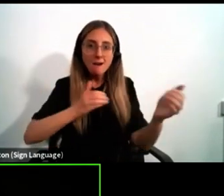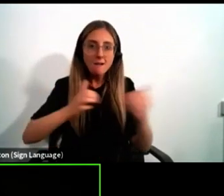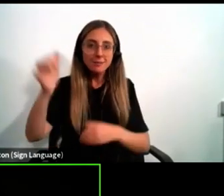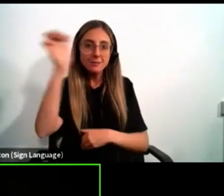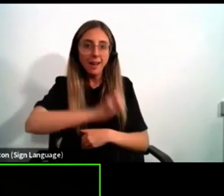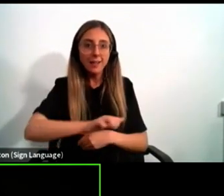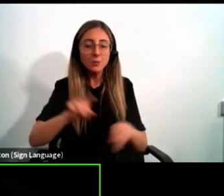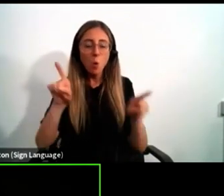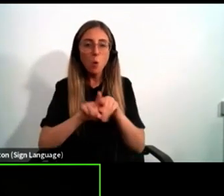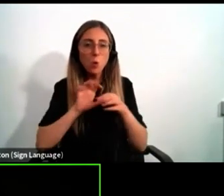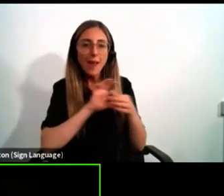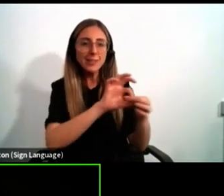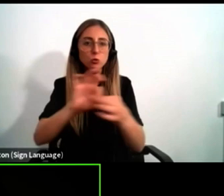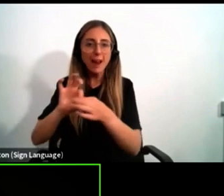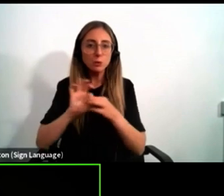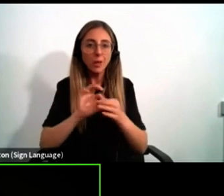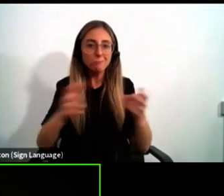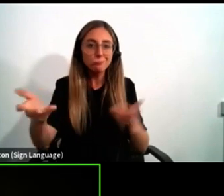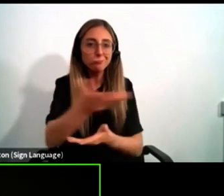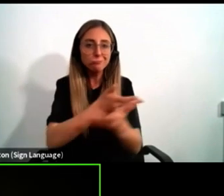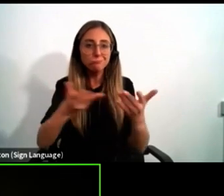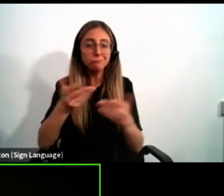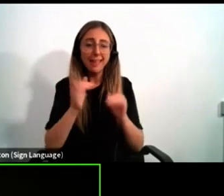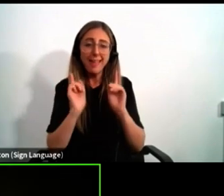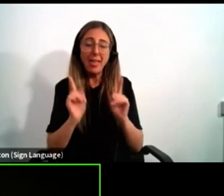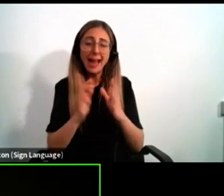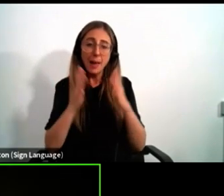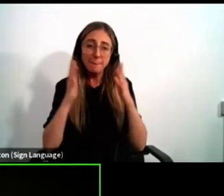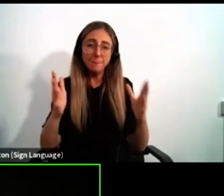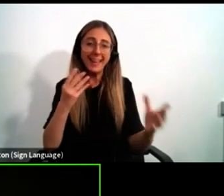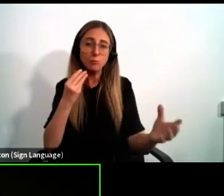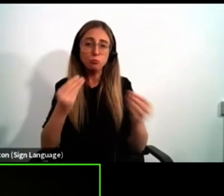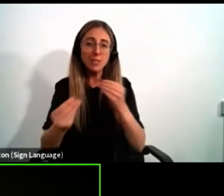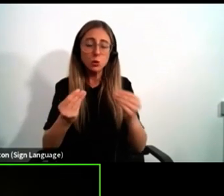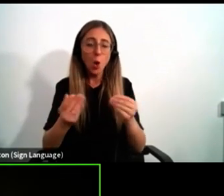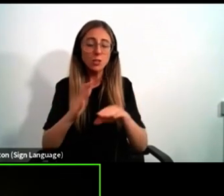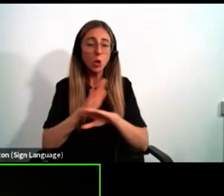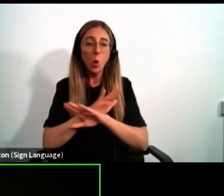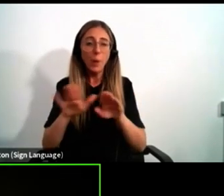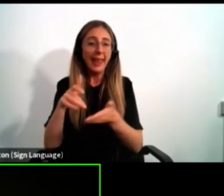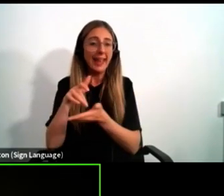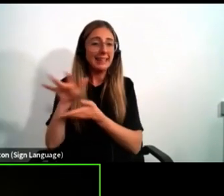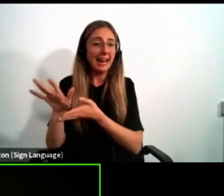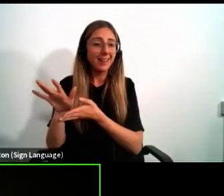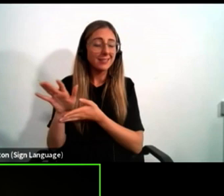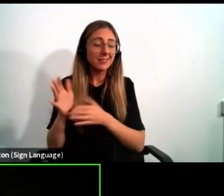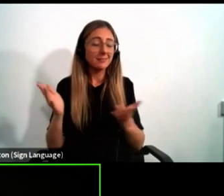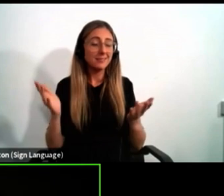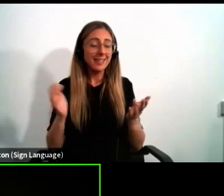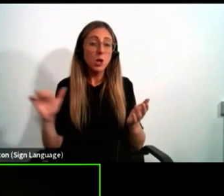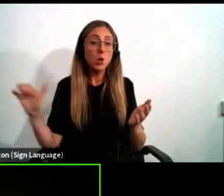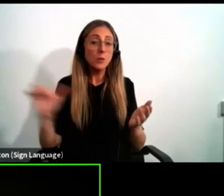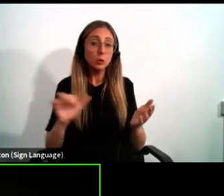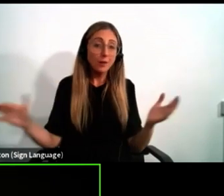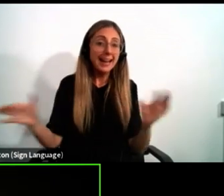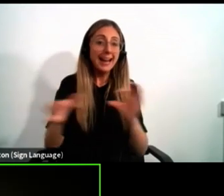the interaction with the diaspora. And they are a huge resource which we neglect. So they should be able to leverage their